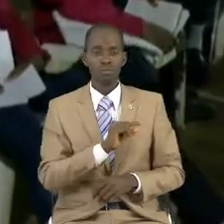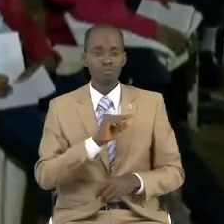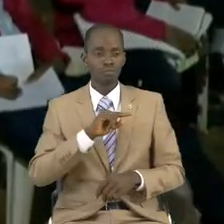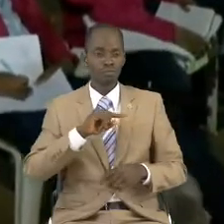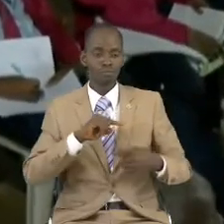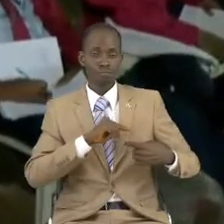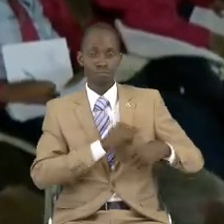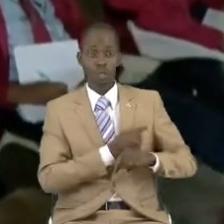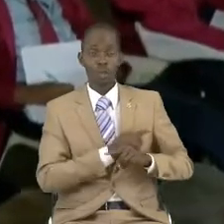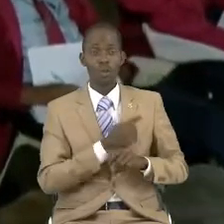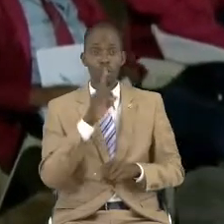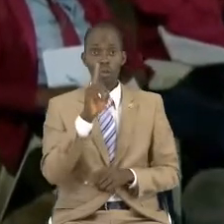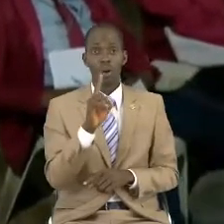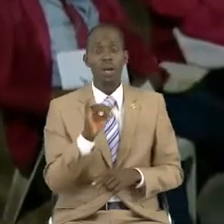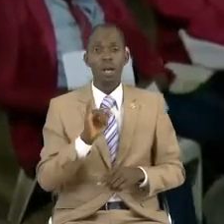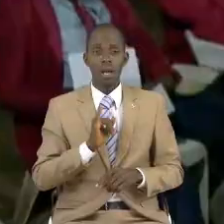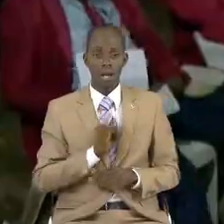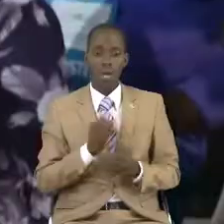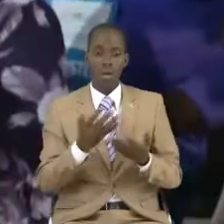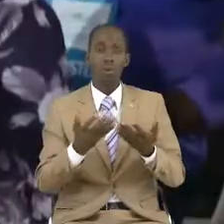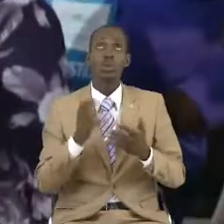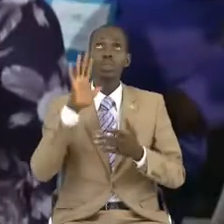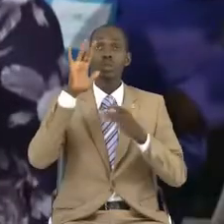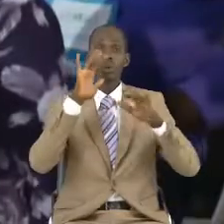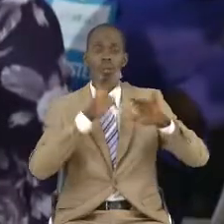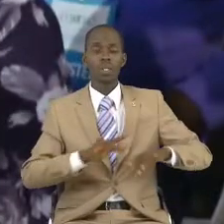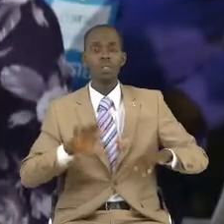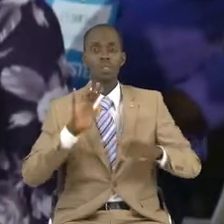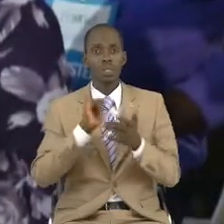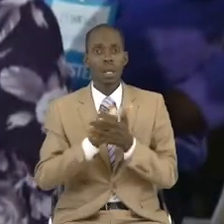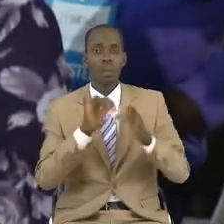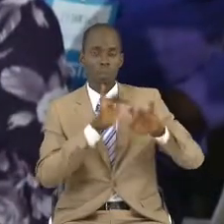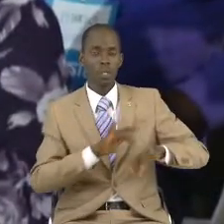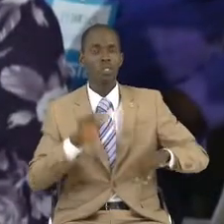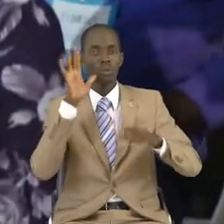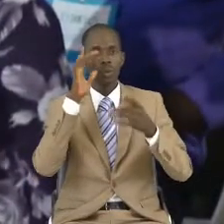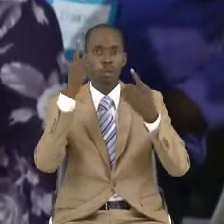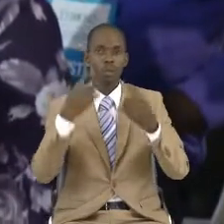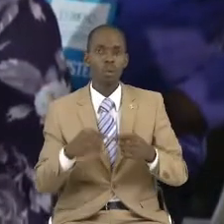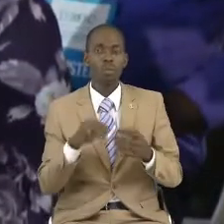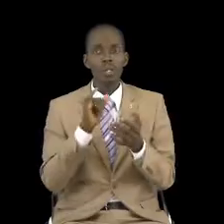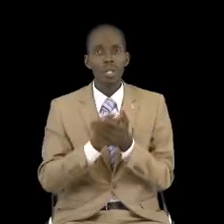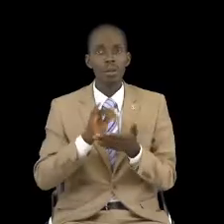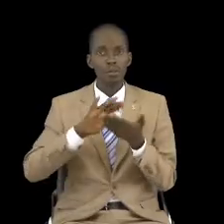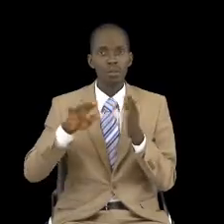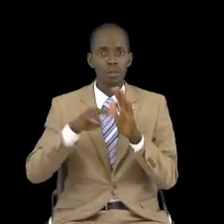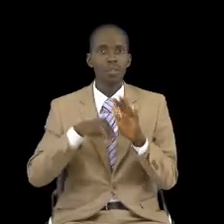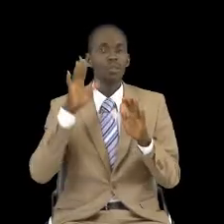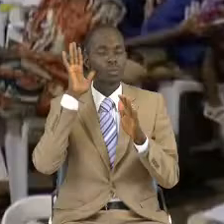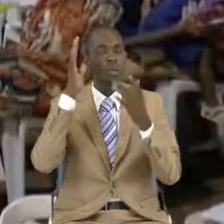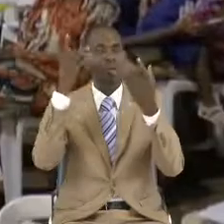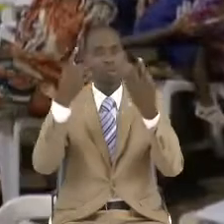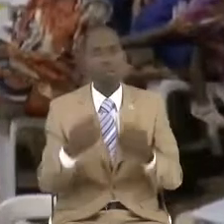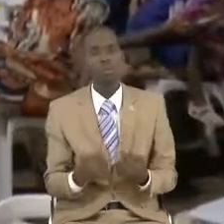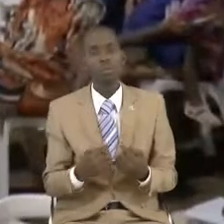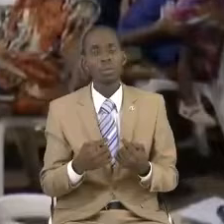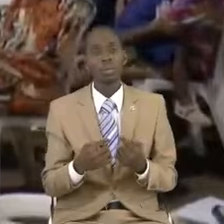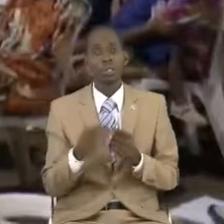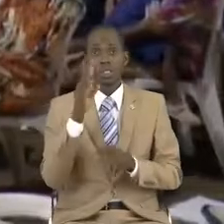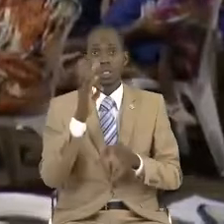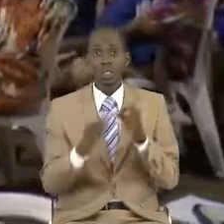mercy that mercy will come that forgiveness will come if we're not